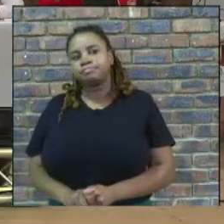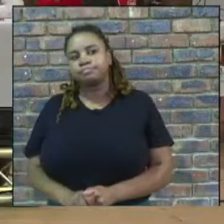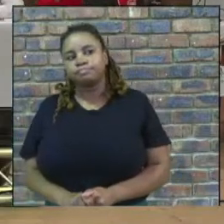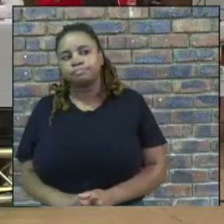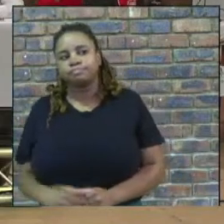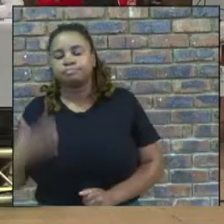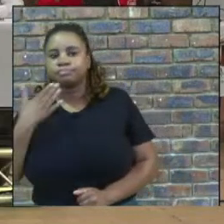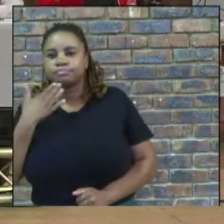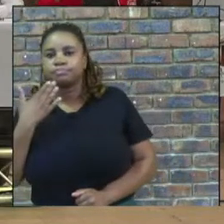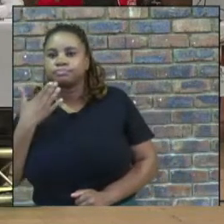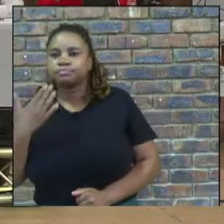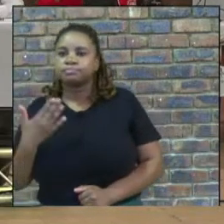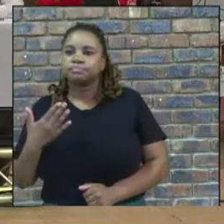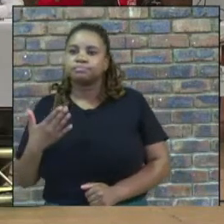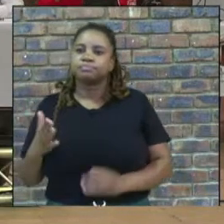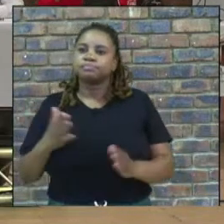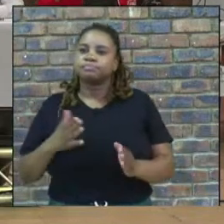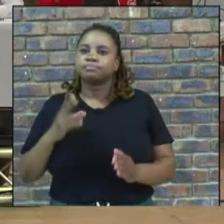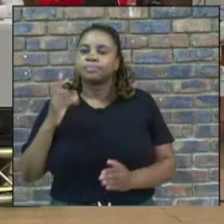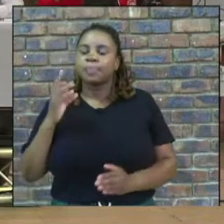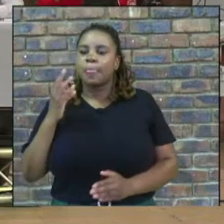Re lebohile mme a re ko number 3.